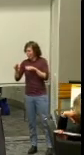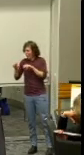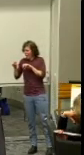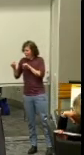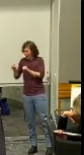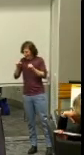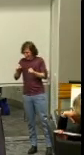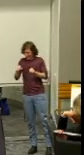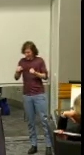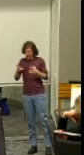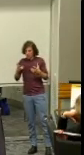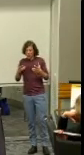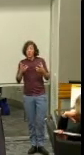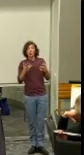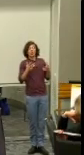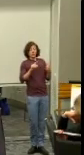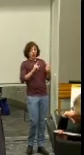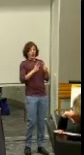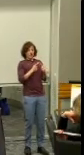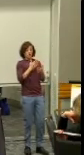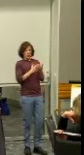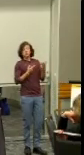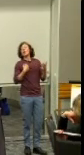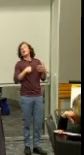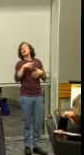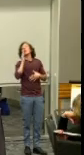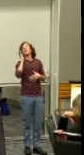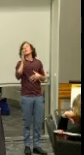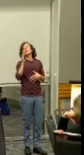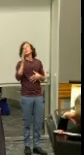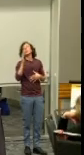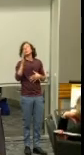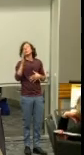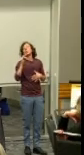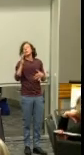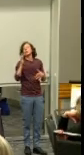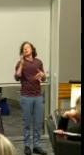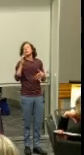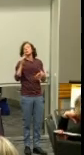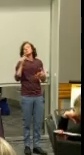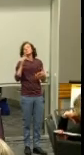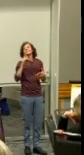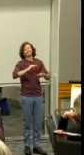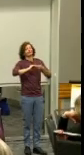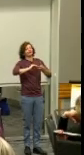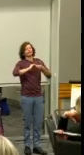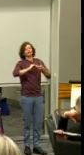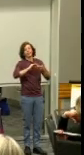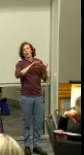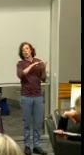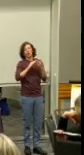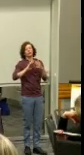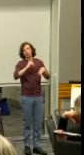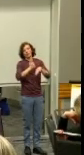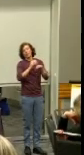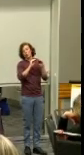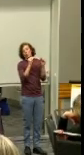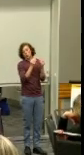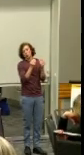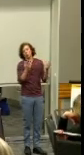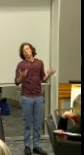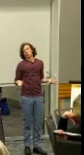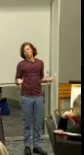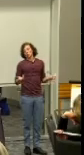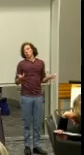So the first question, the marketing piece. So we'll be working with community-based organisations to make sure